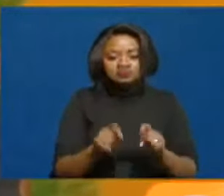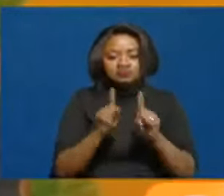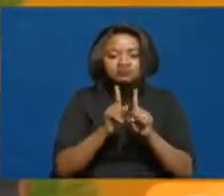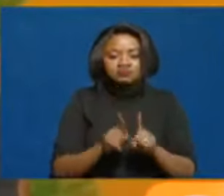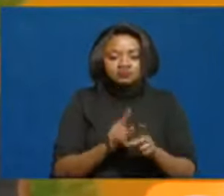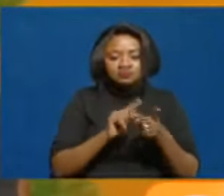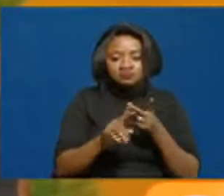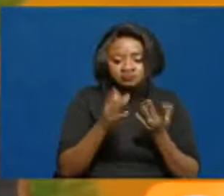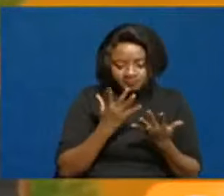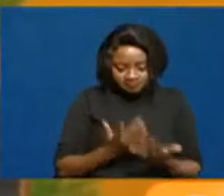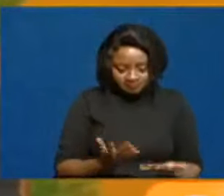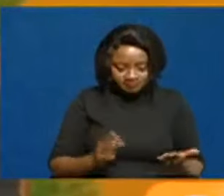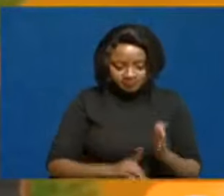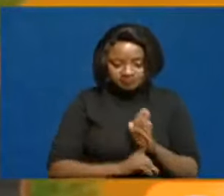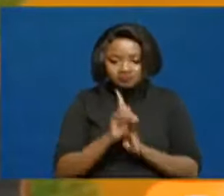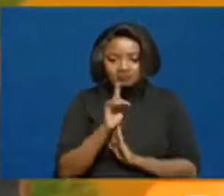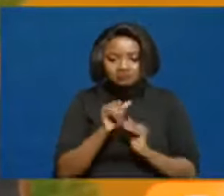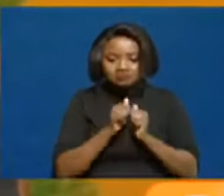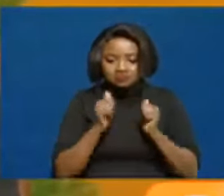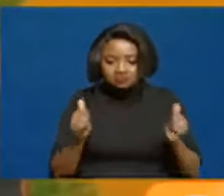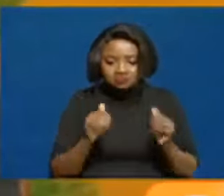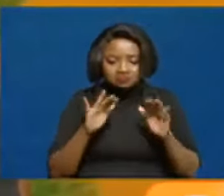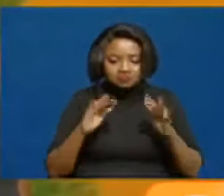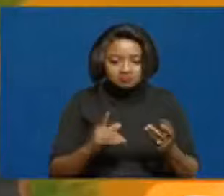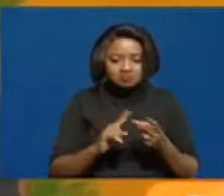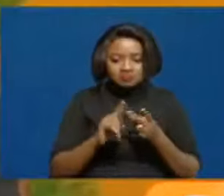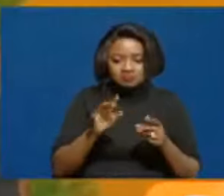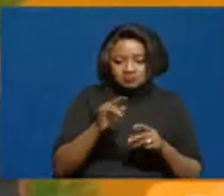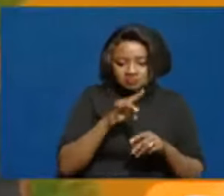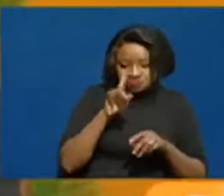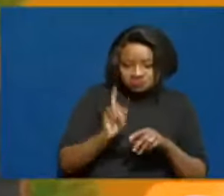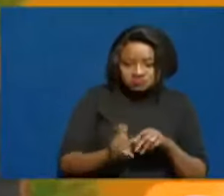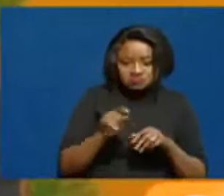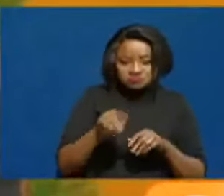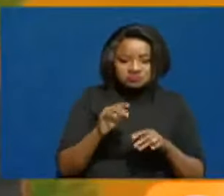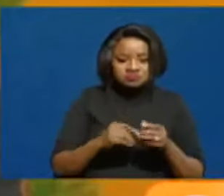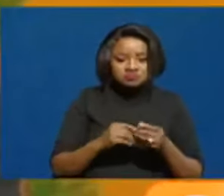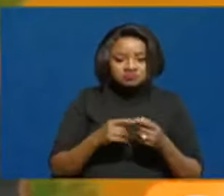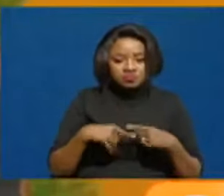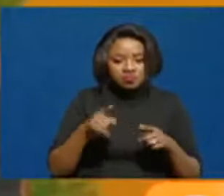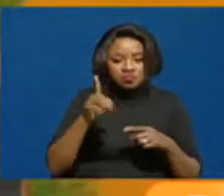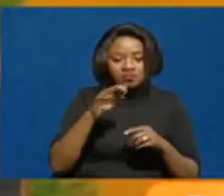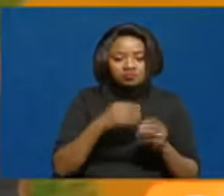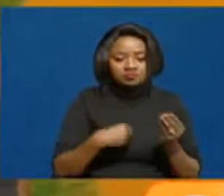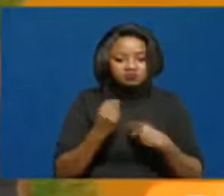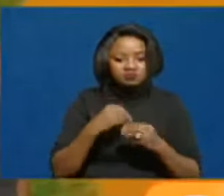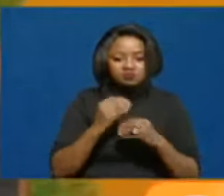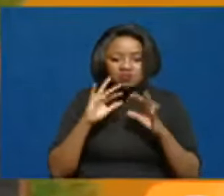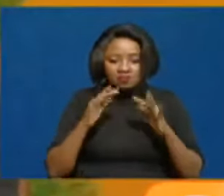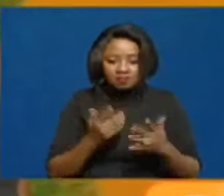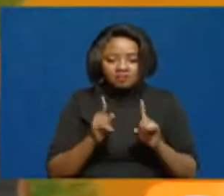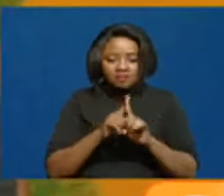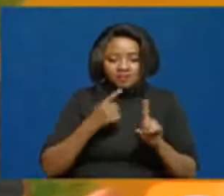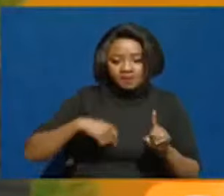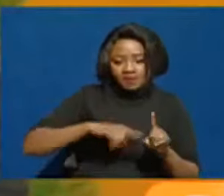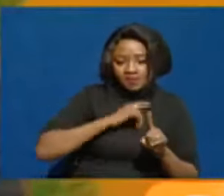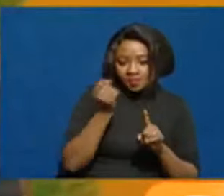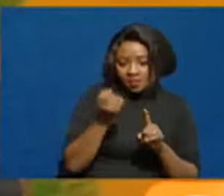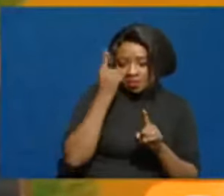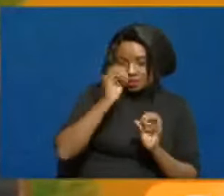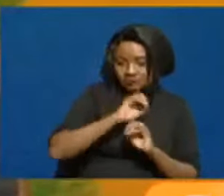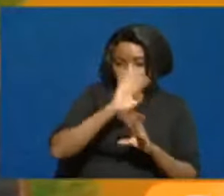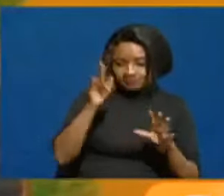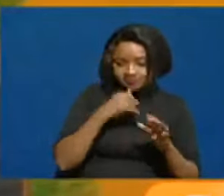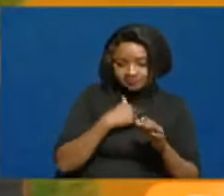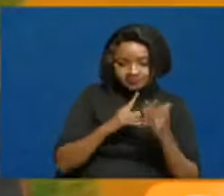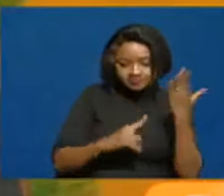product development, how do they test and prepare that to go to market. We also support them with mentorship. We understand that they have some